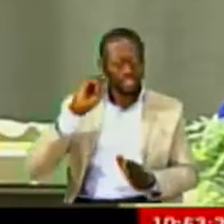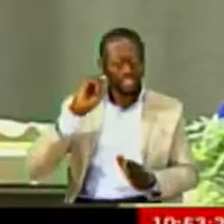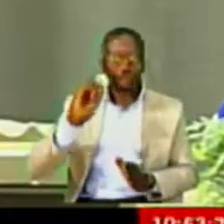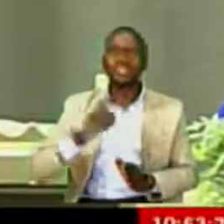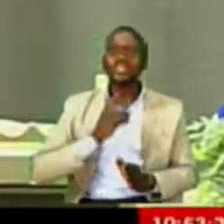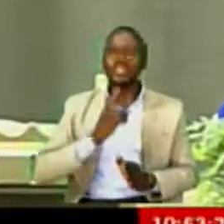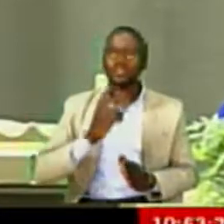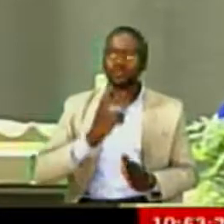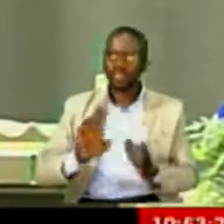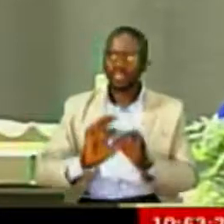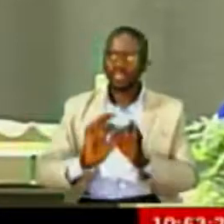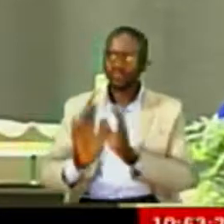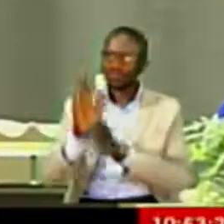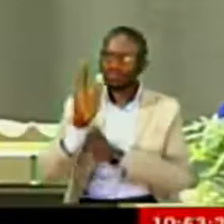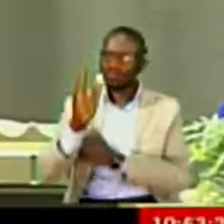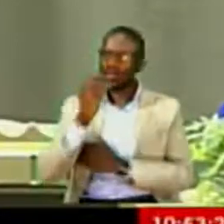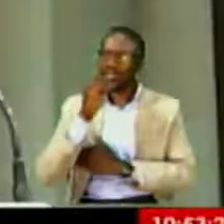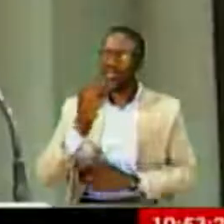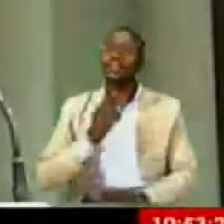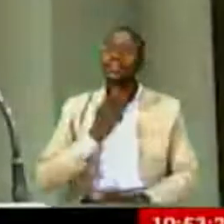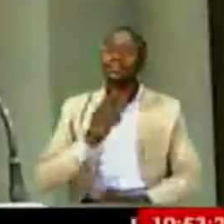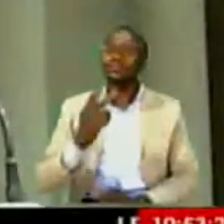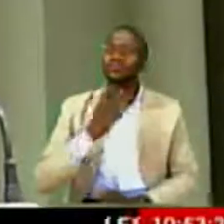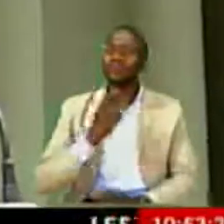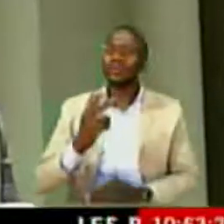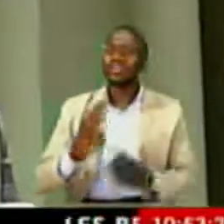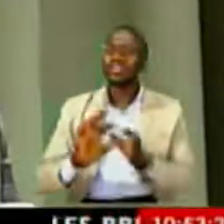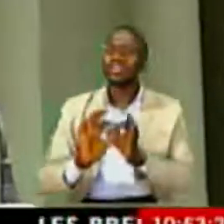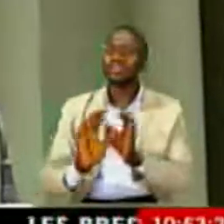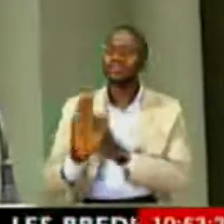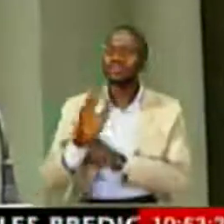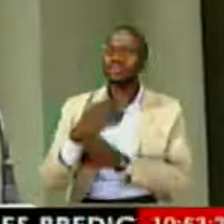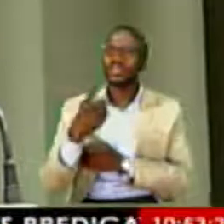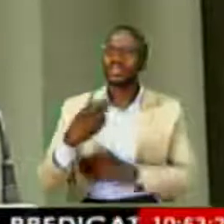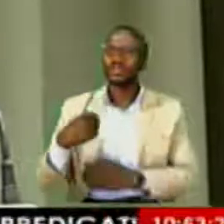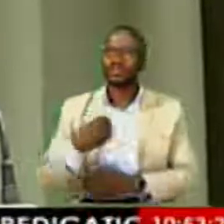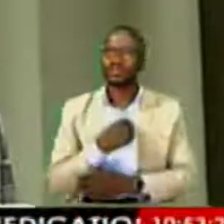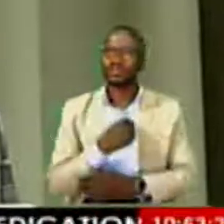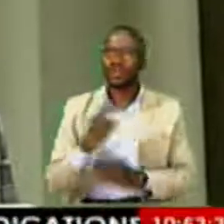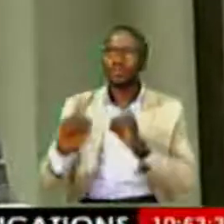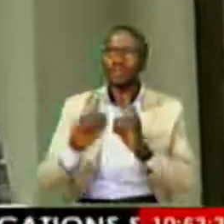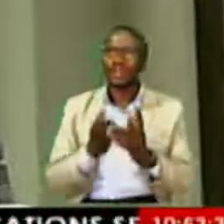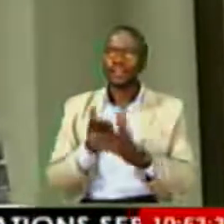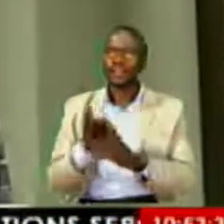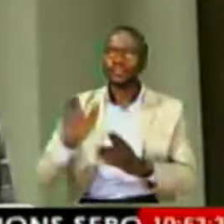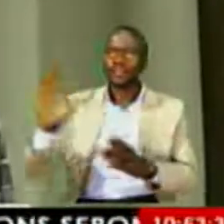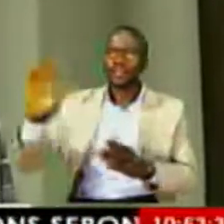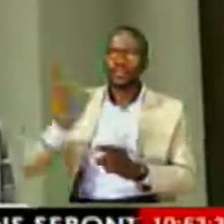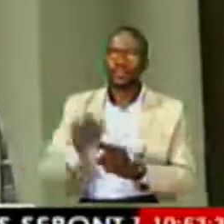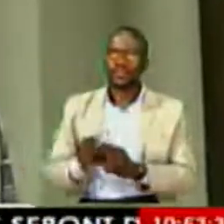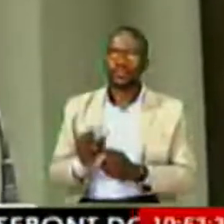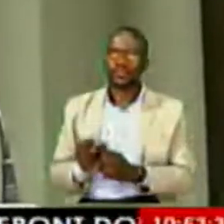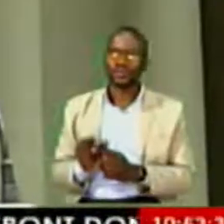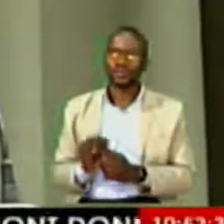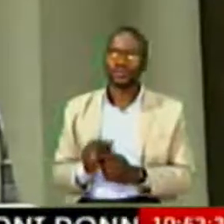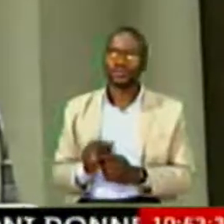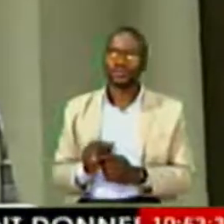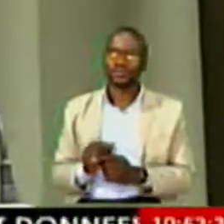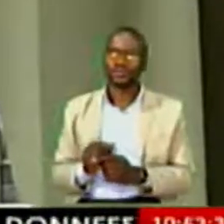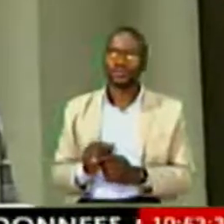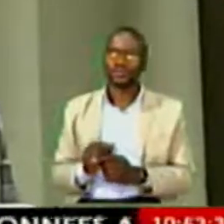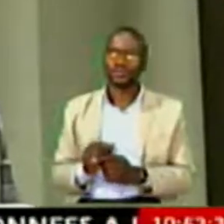Il faut écouter la voix de Dieu qui nous parle au travers de sa parole. You should listen the voice of God speaking to us through his word.